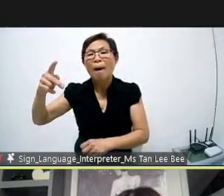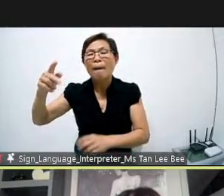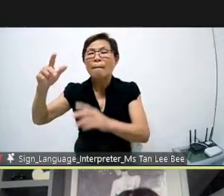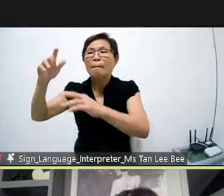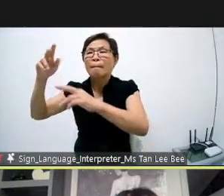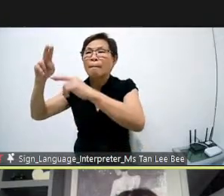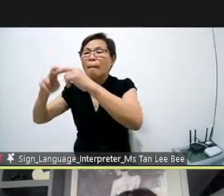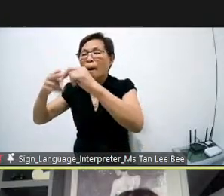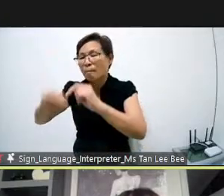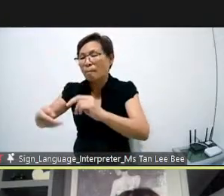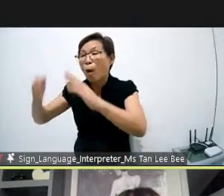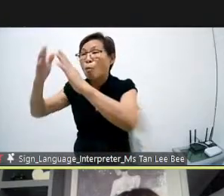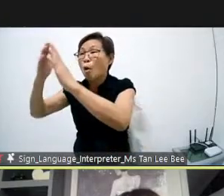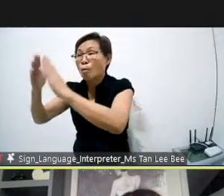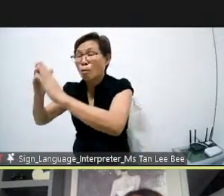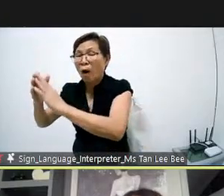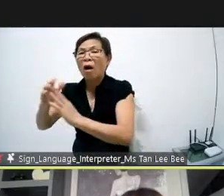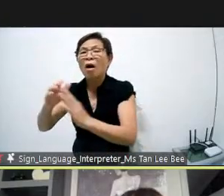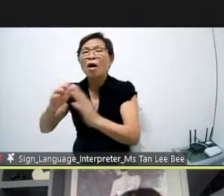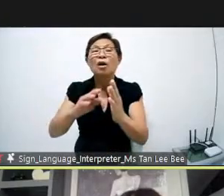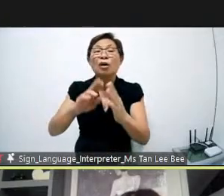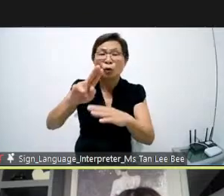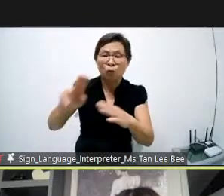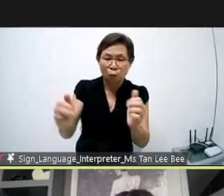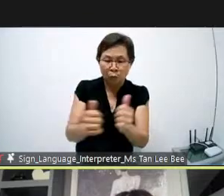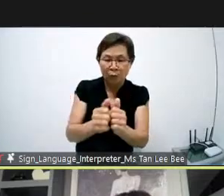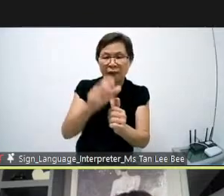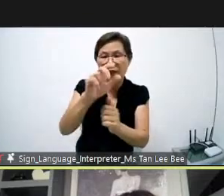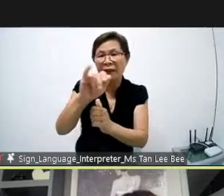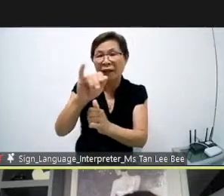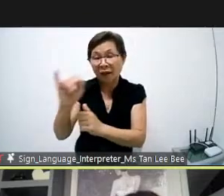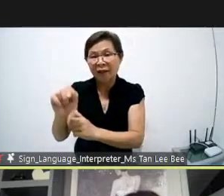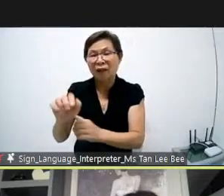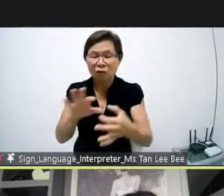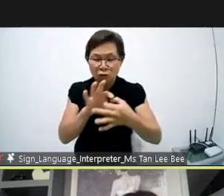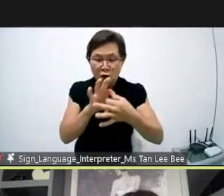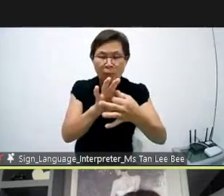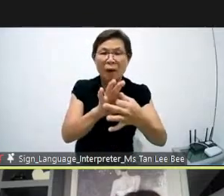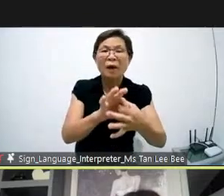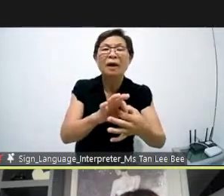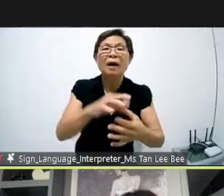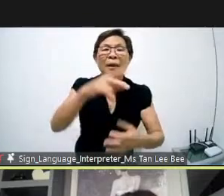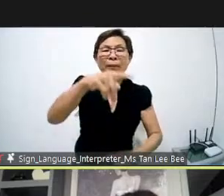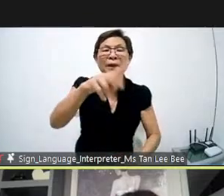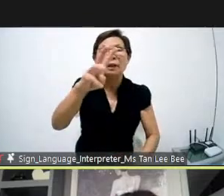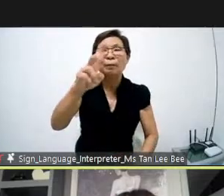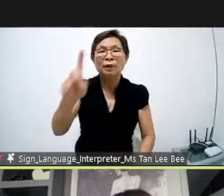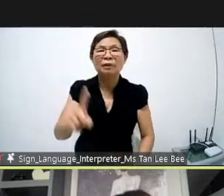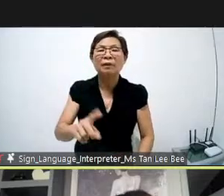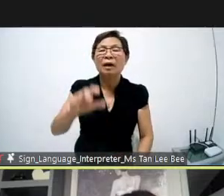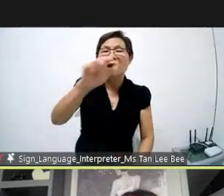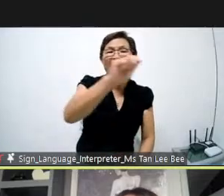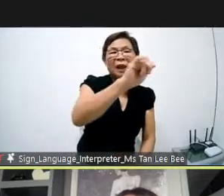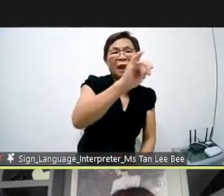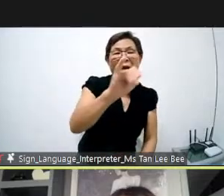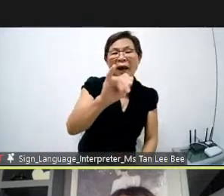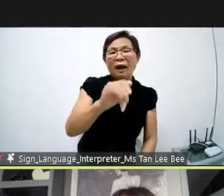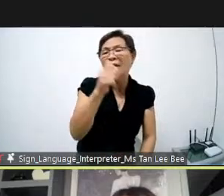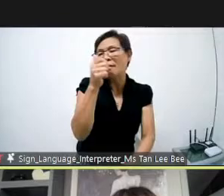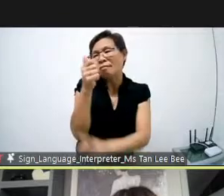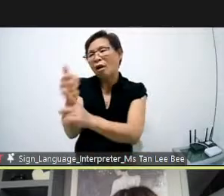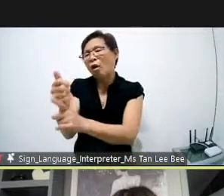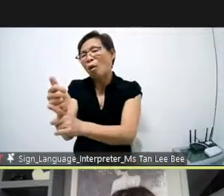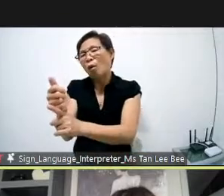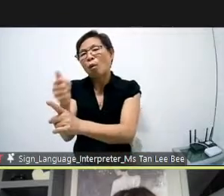AI, which co-developed by PWD. The AI will allow the homeowner to control the house by